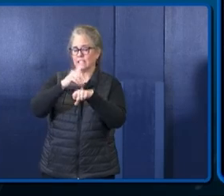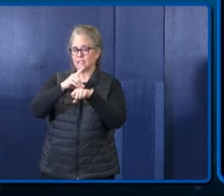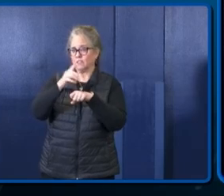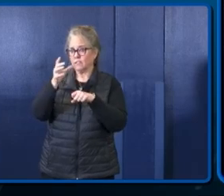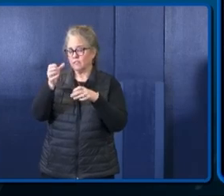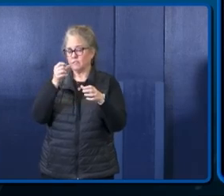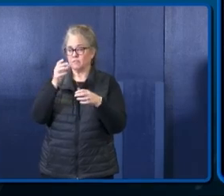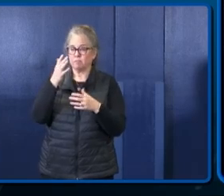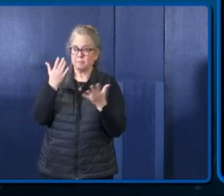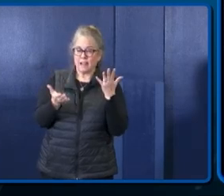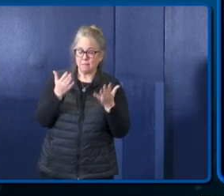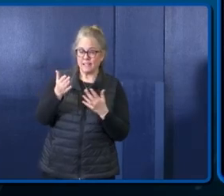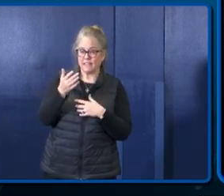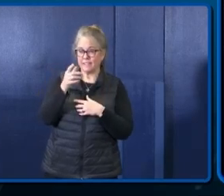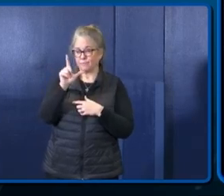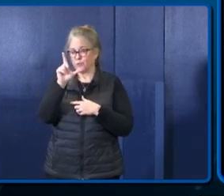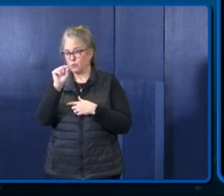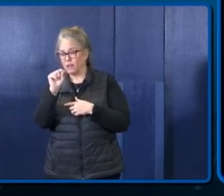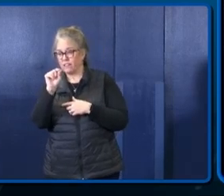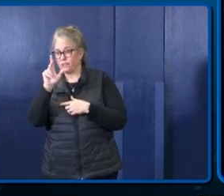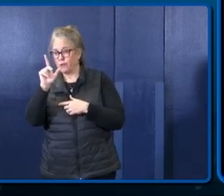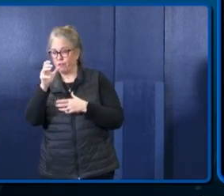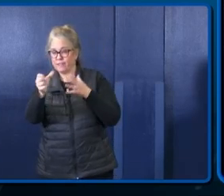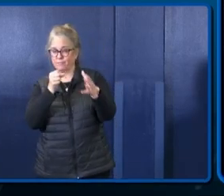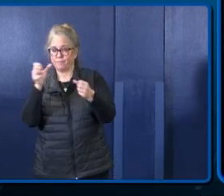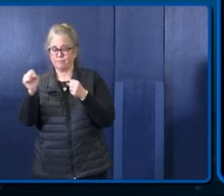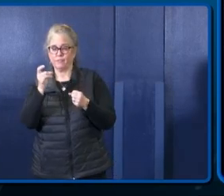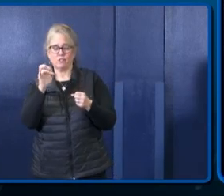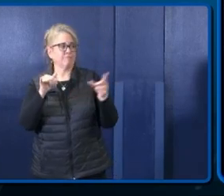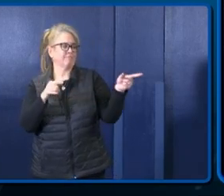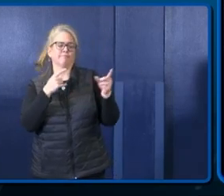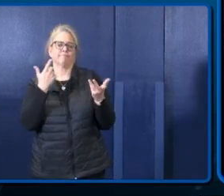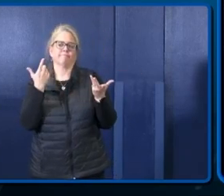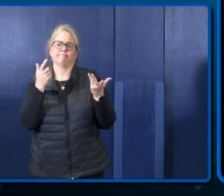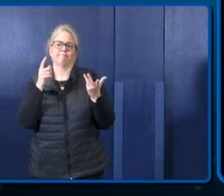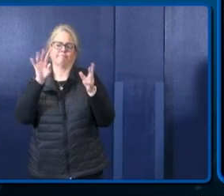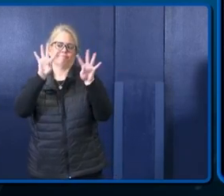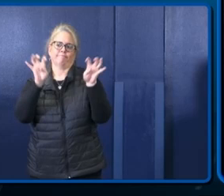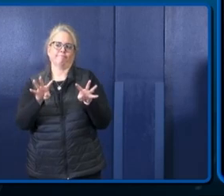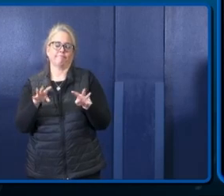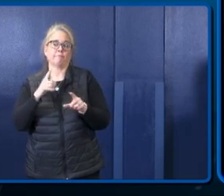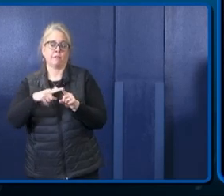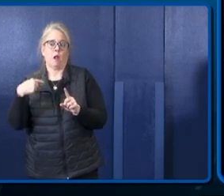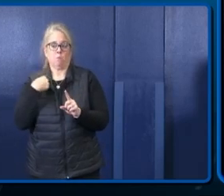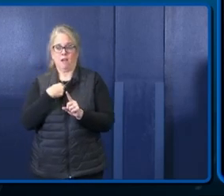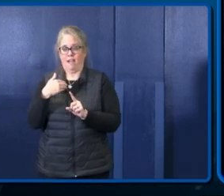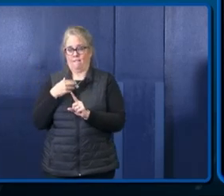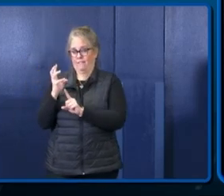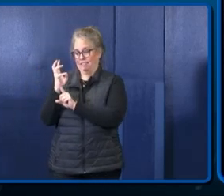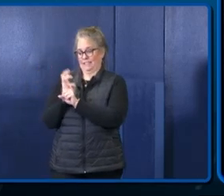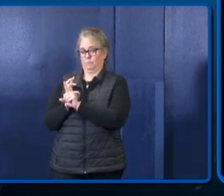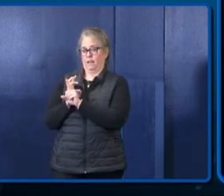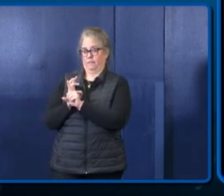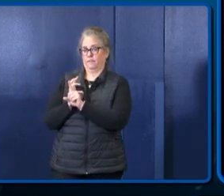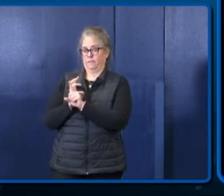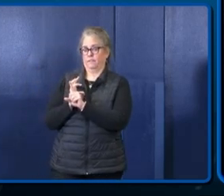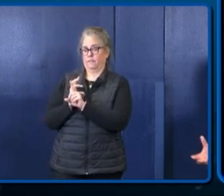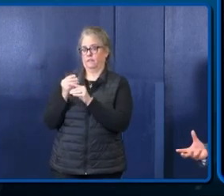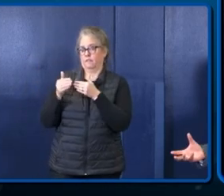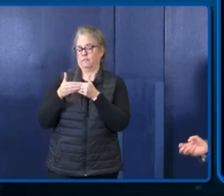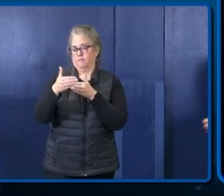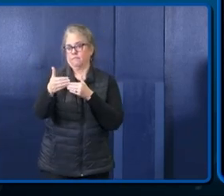the prosecution. Like I said, we have 6 months from the arraignment date of an official not guilty plea being entered to try this